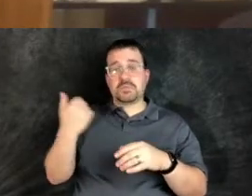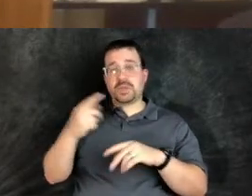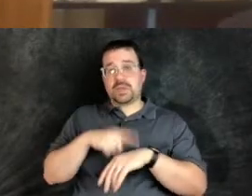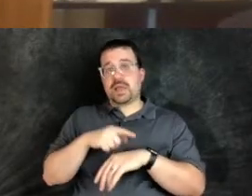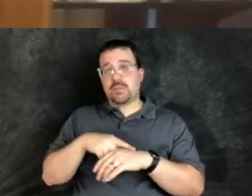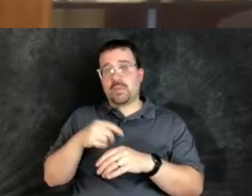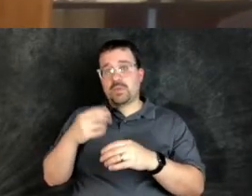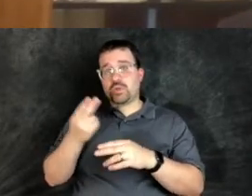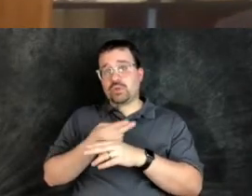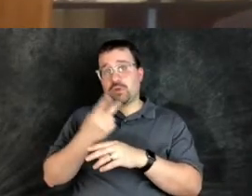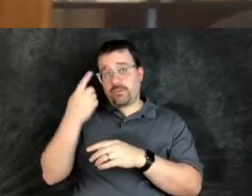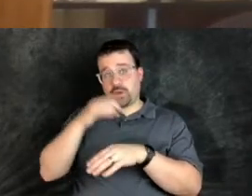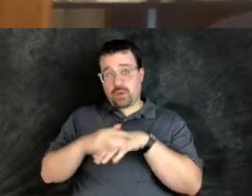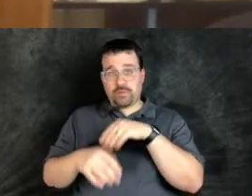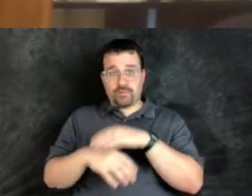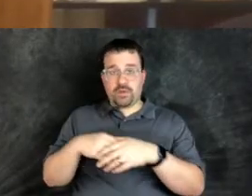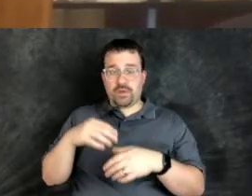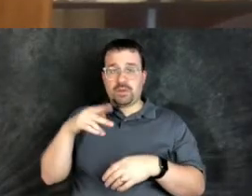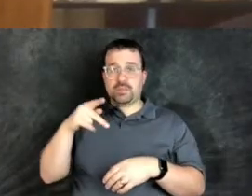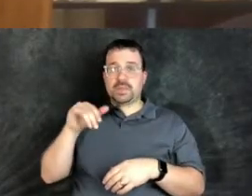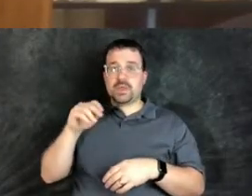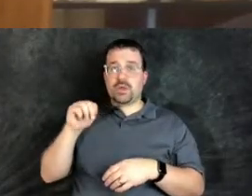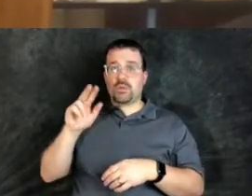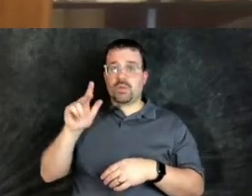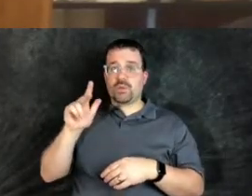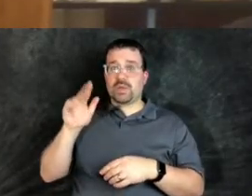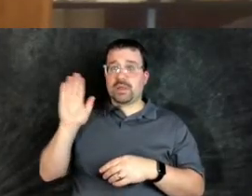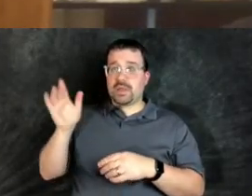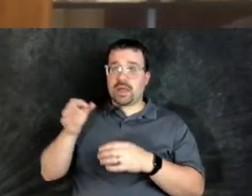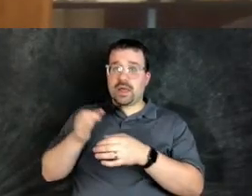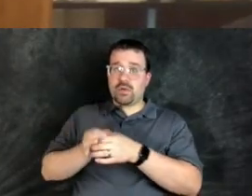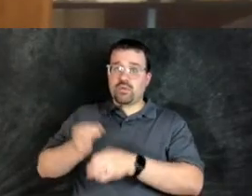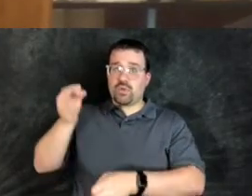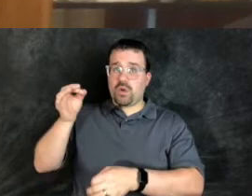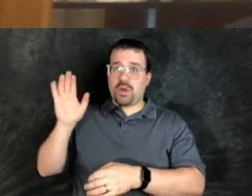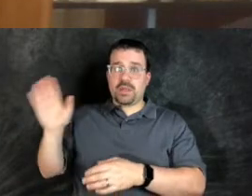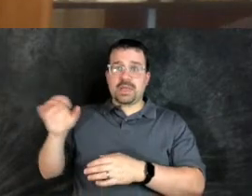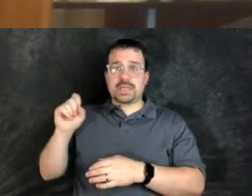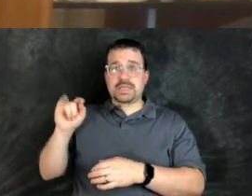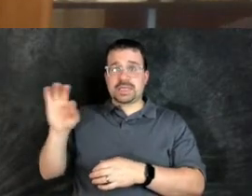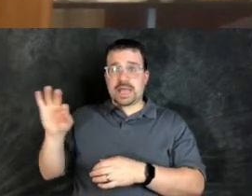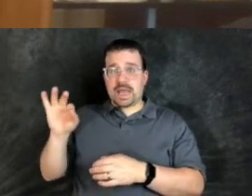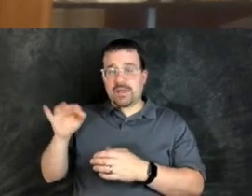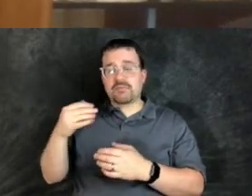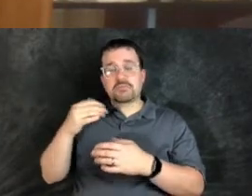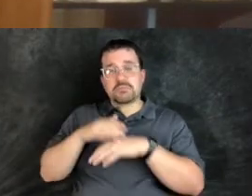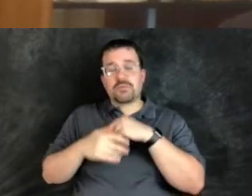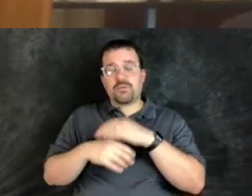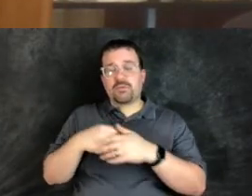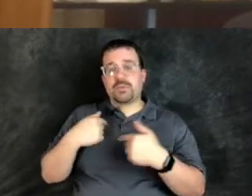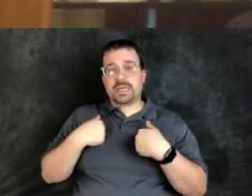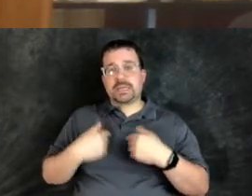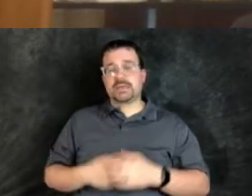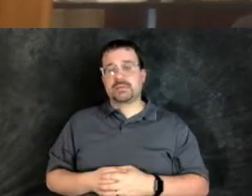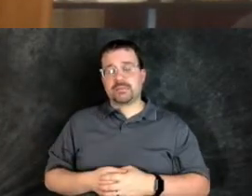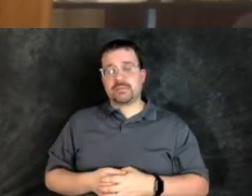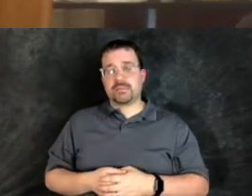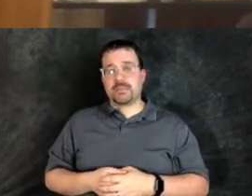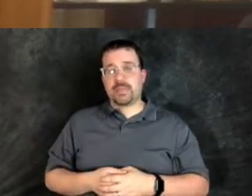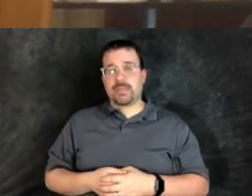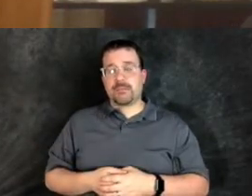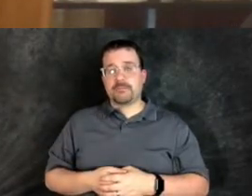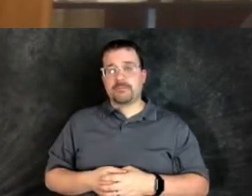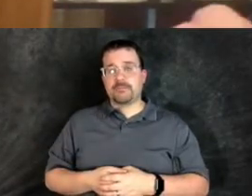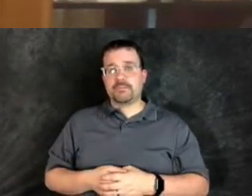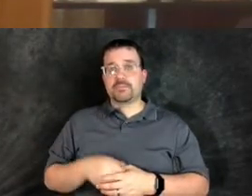comfort. Psalm 23 says, "Thy rod and thy staff, they comfort me." The cross is